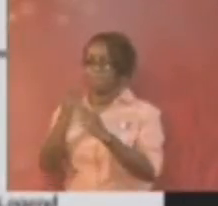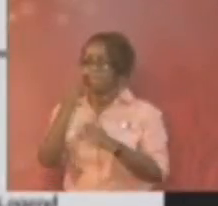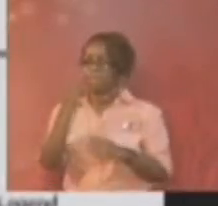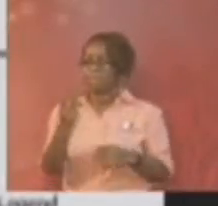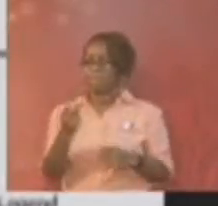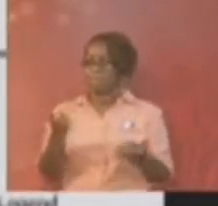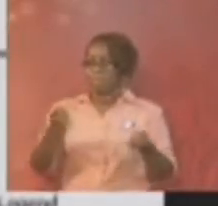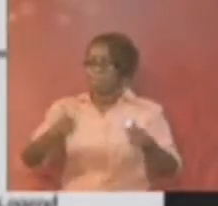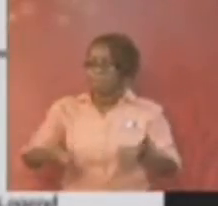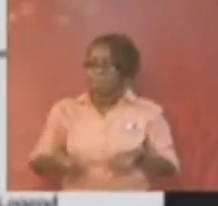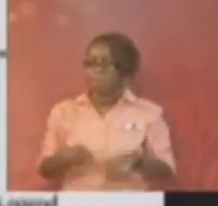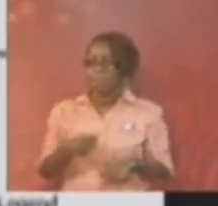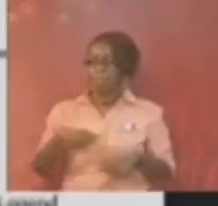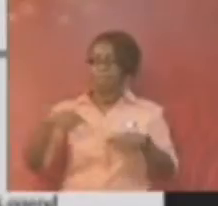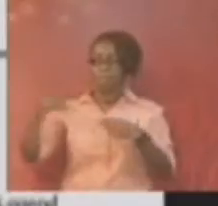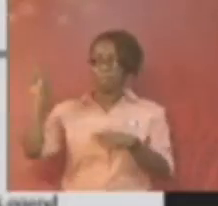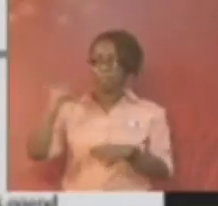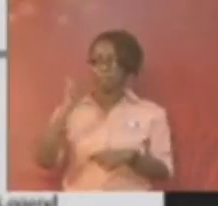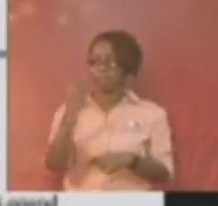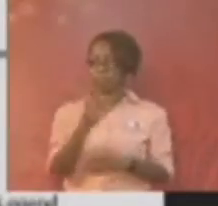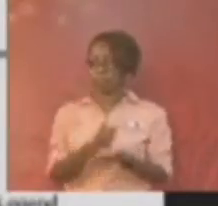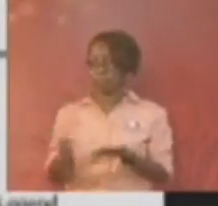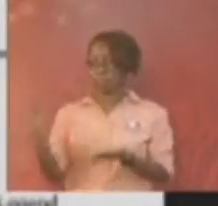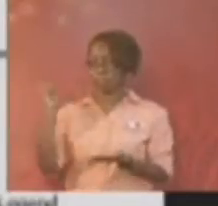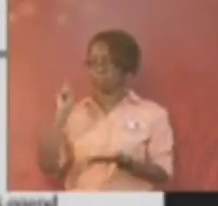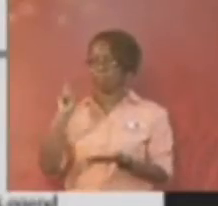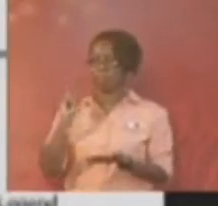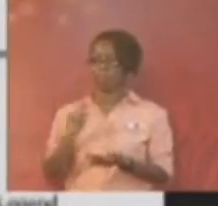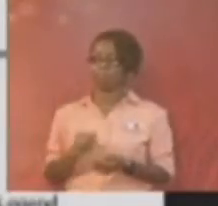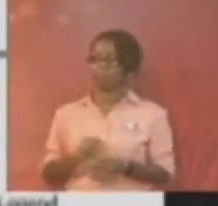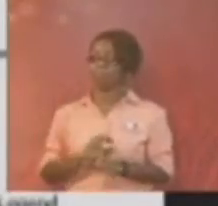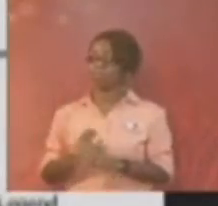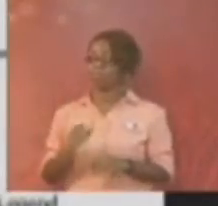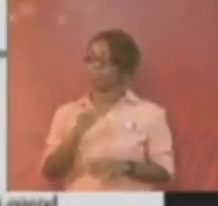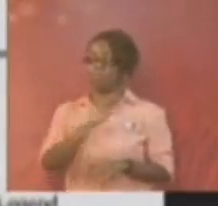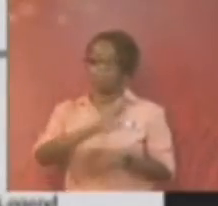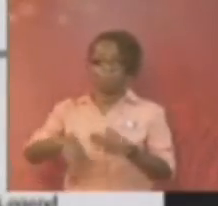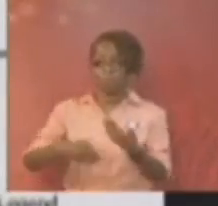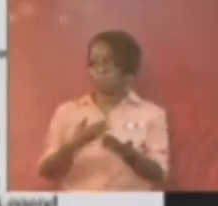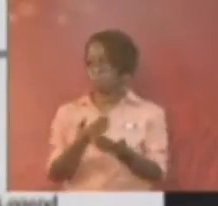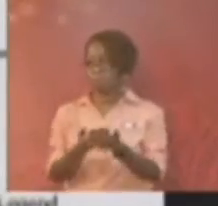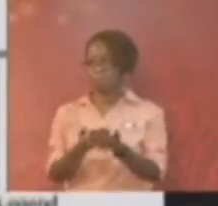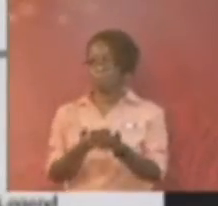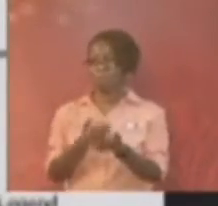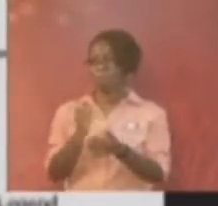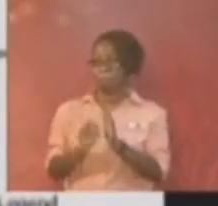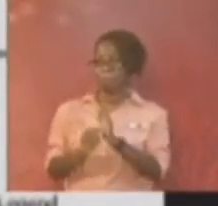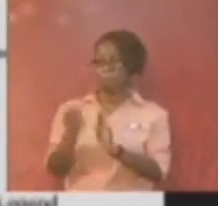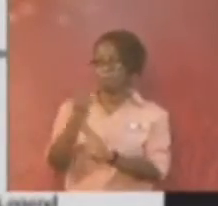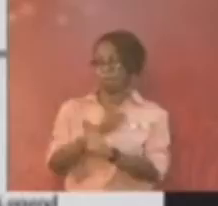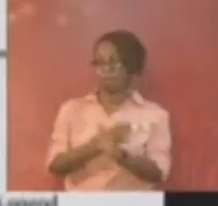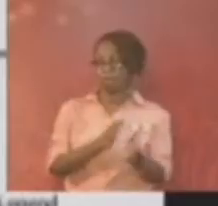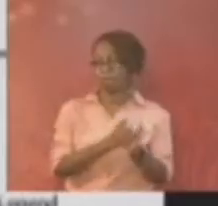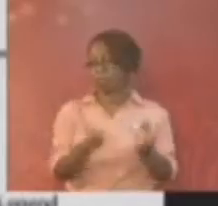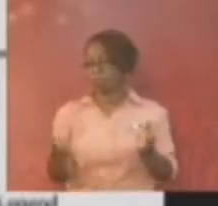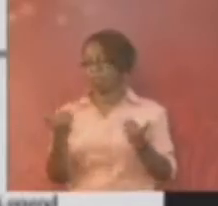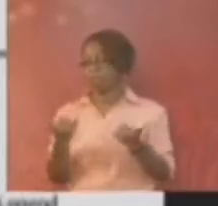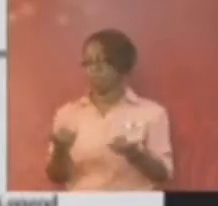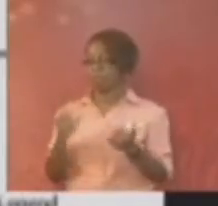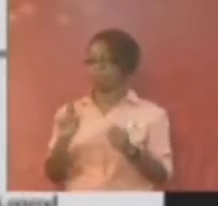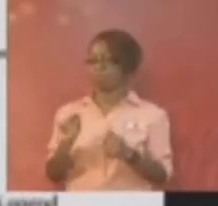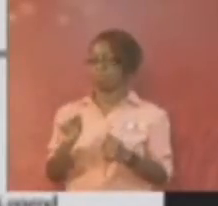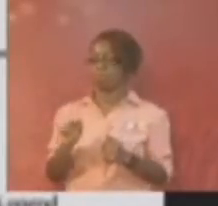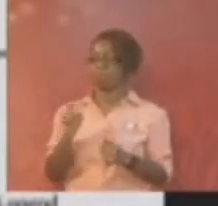weeks. So instead of showing the cumulative, that's all of the cases from the start of the epidemic to now, we're now just showing sort of more